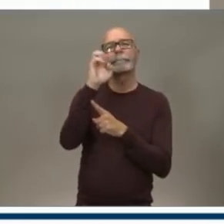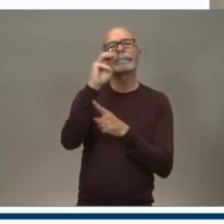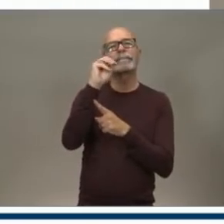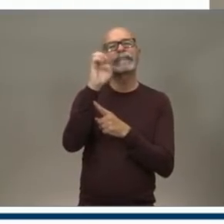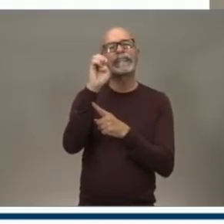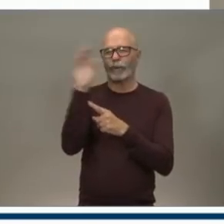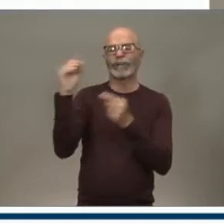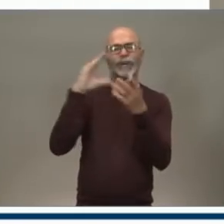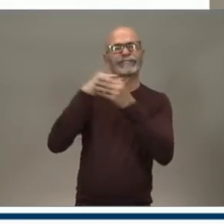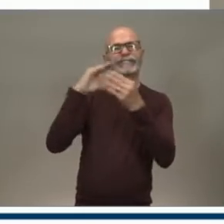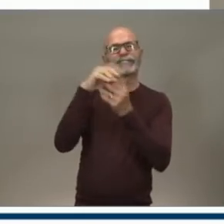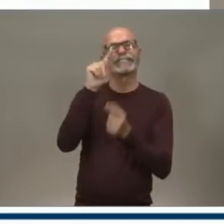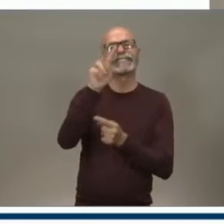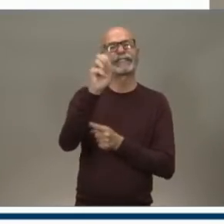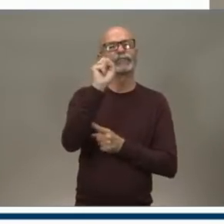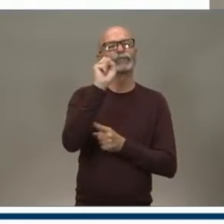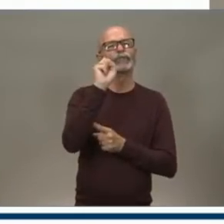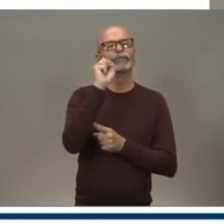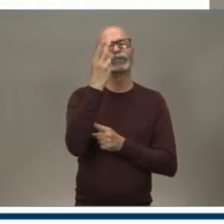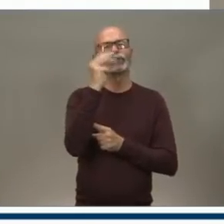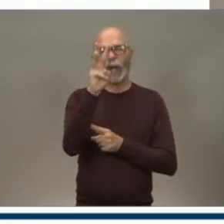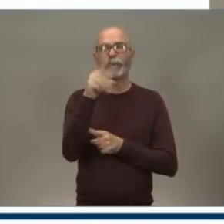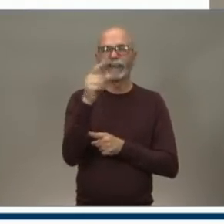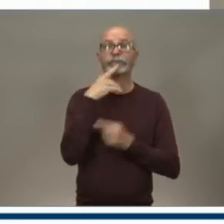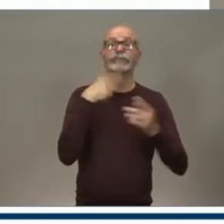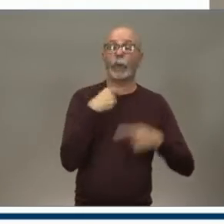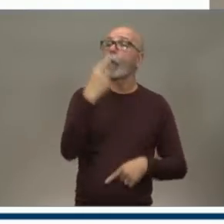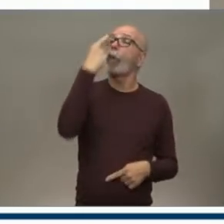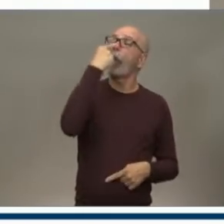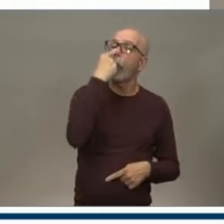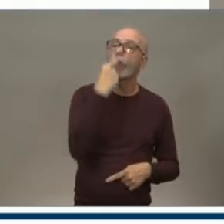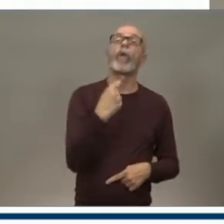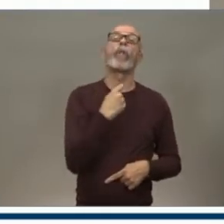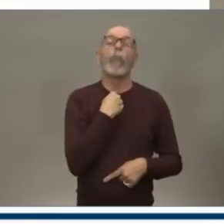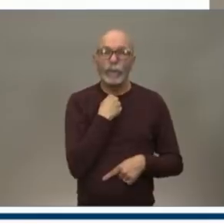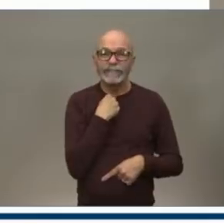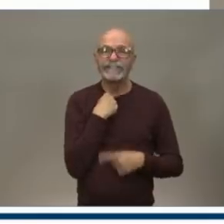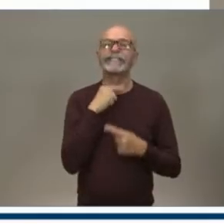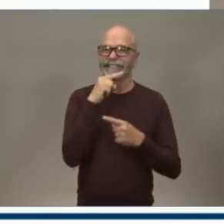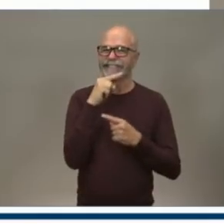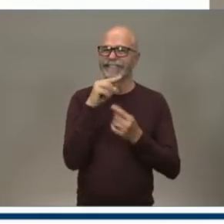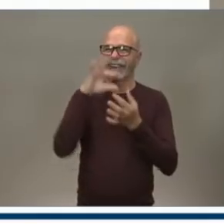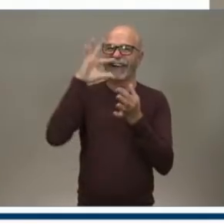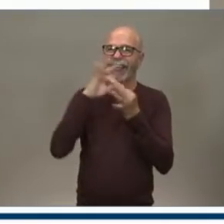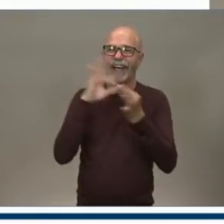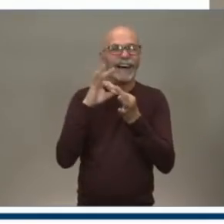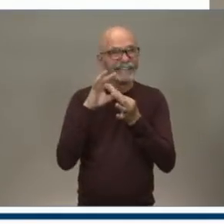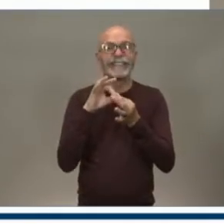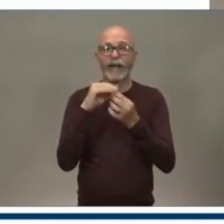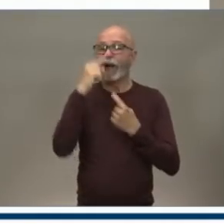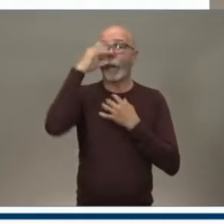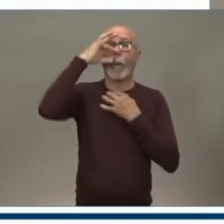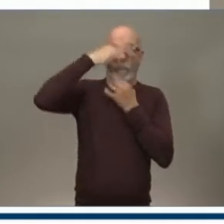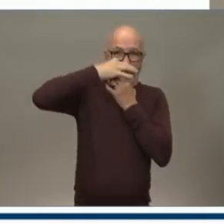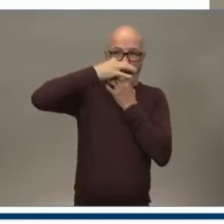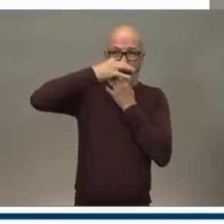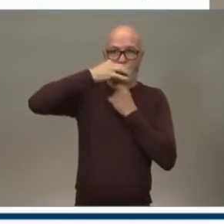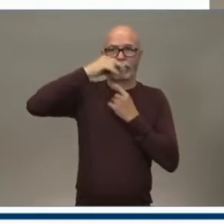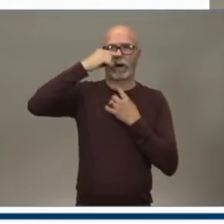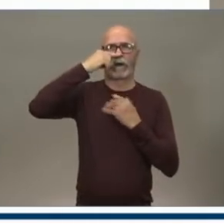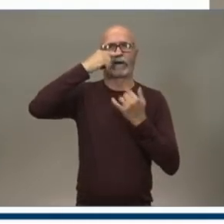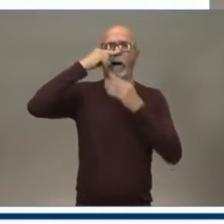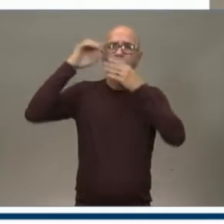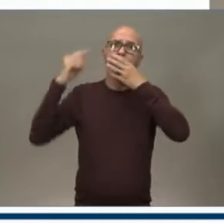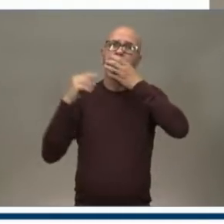your throat. So, surprise. So if your mask is not over your nose, it's not doing the job properly. We